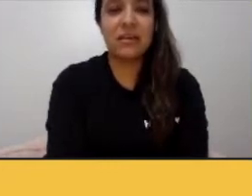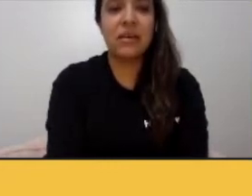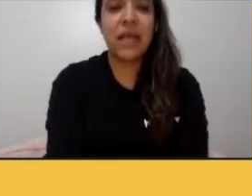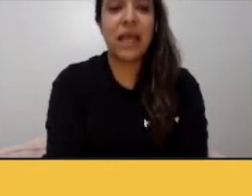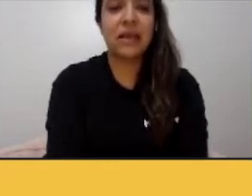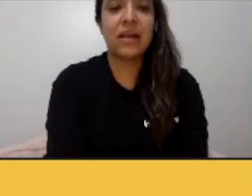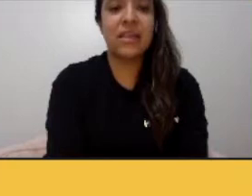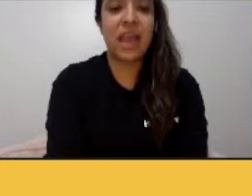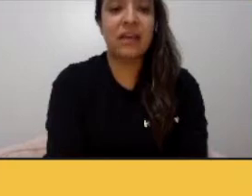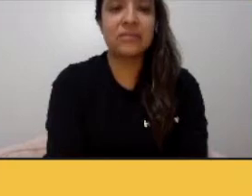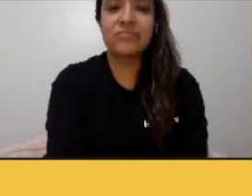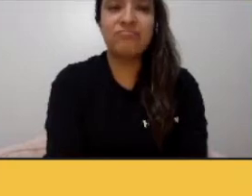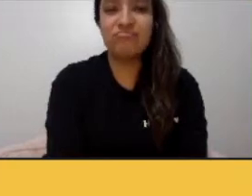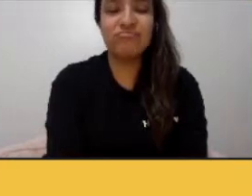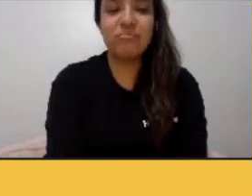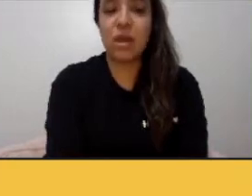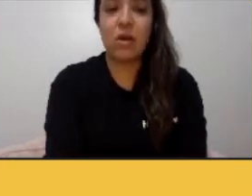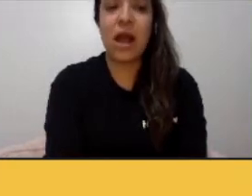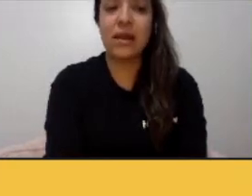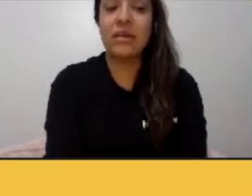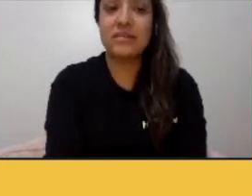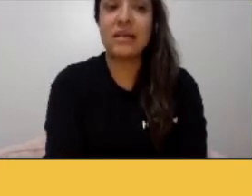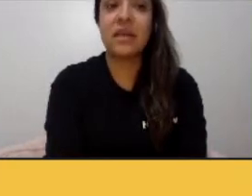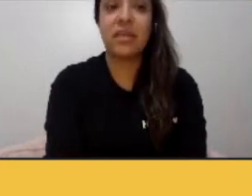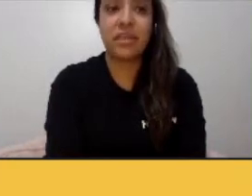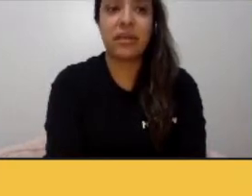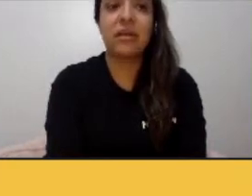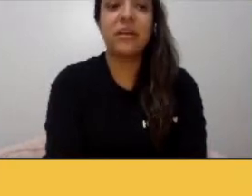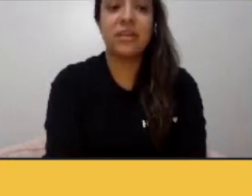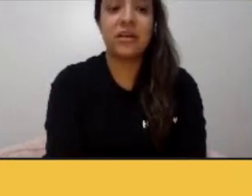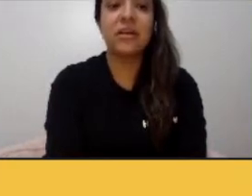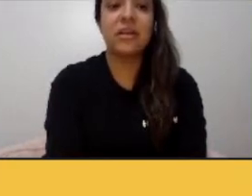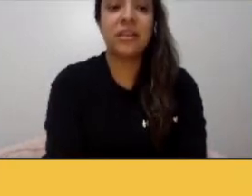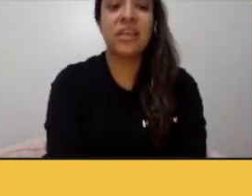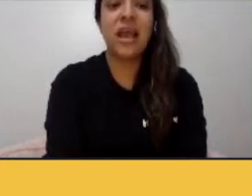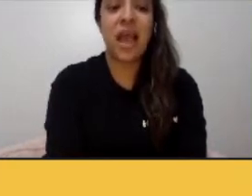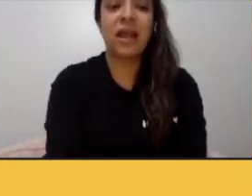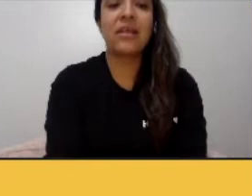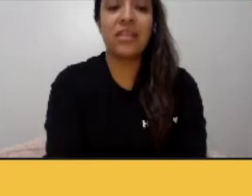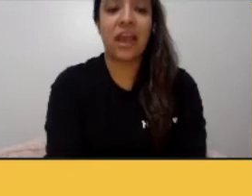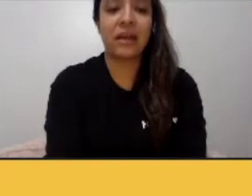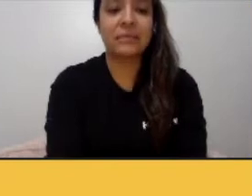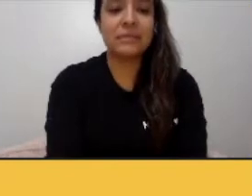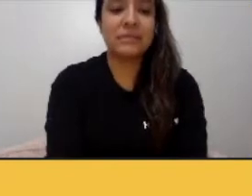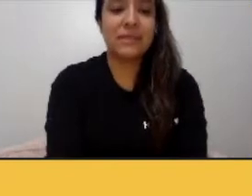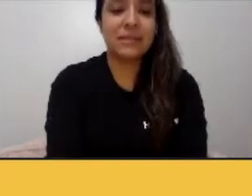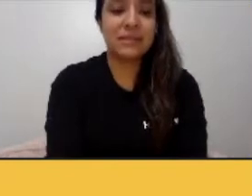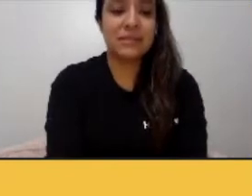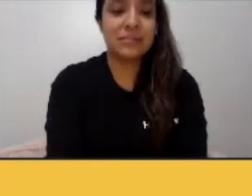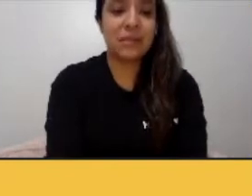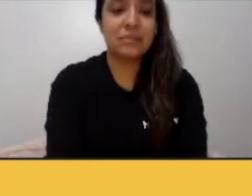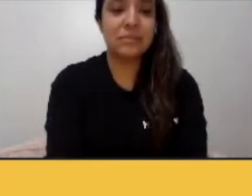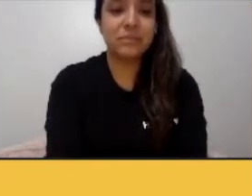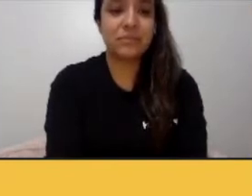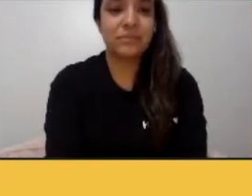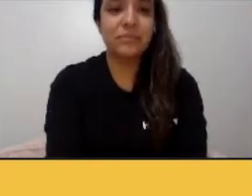The. Ank. Think. No. I know this says th. Ank. Think. Good